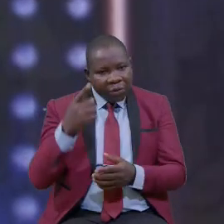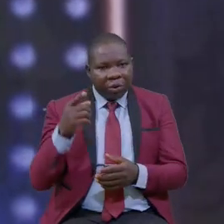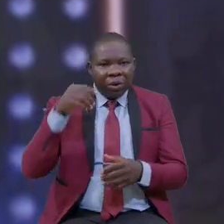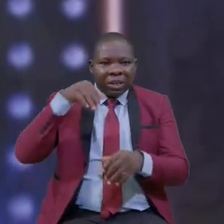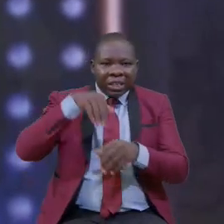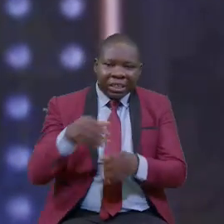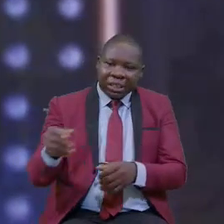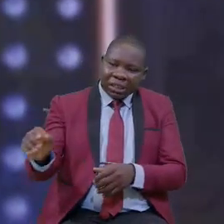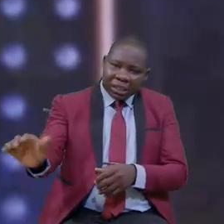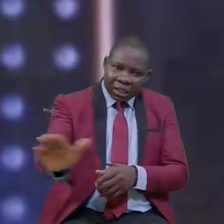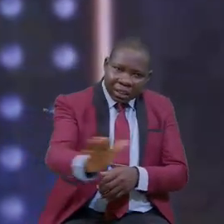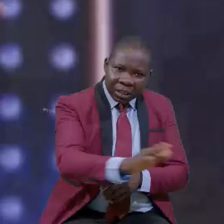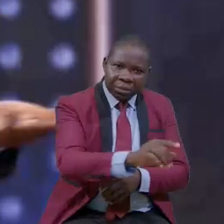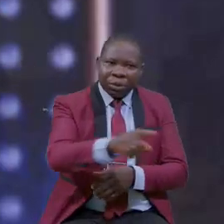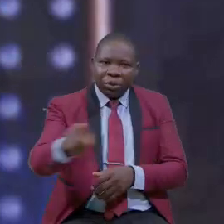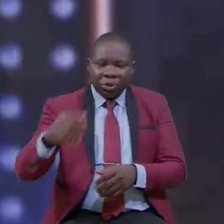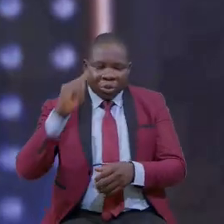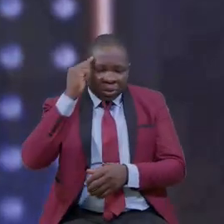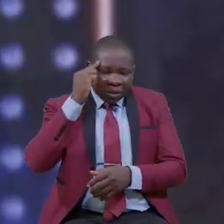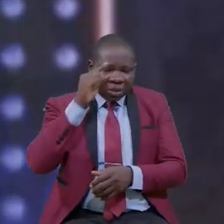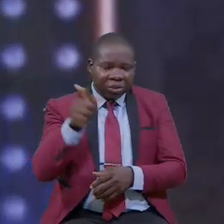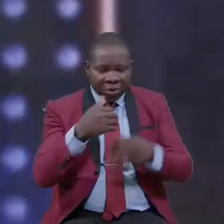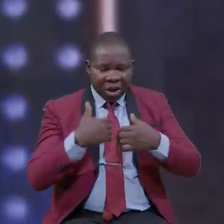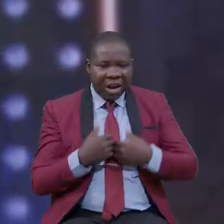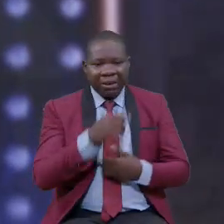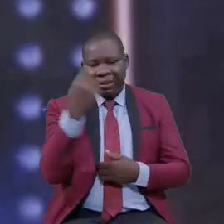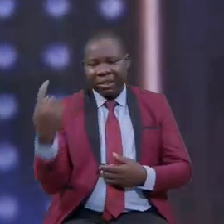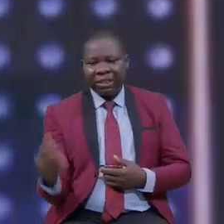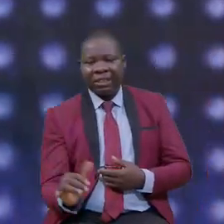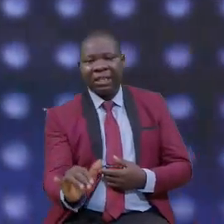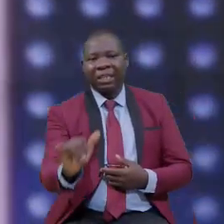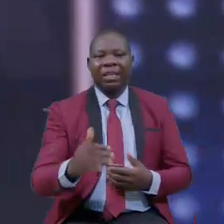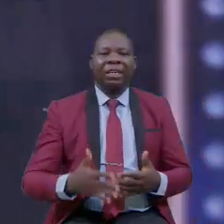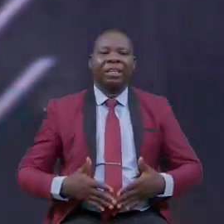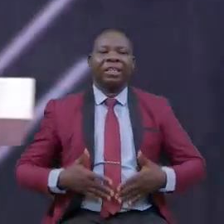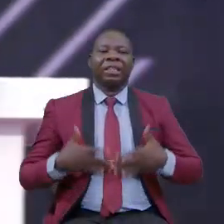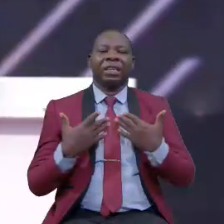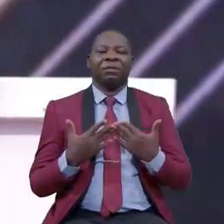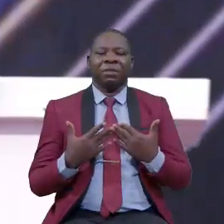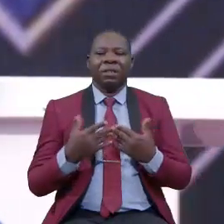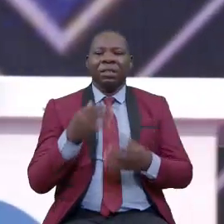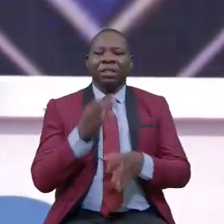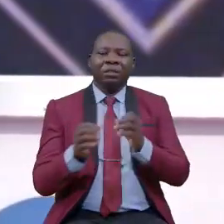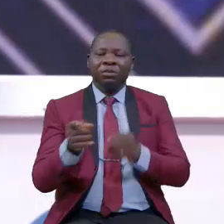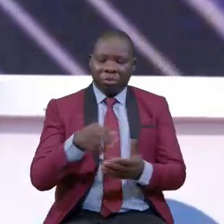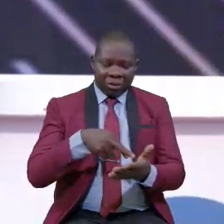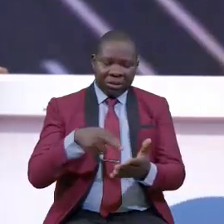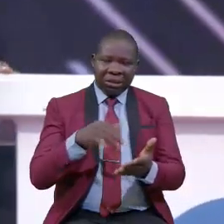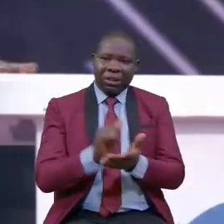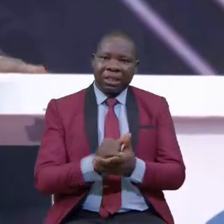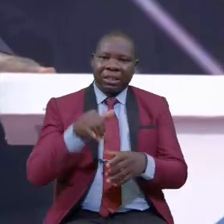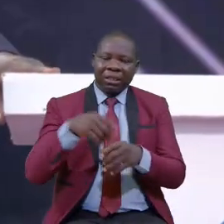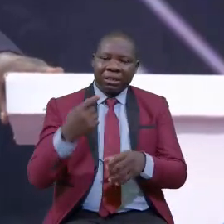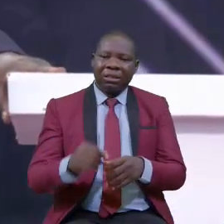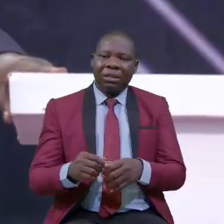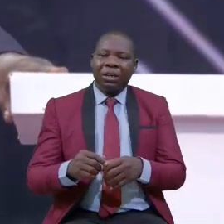eternal life you know when you read that word think in the English language you say you areum but no in the original you